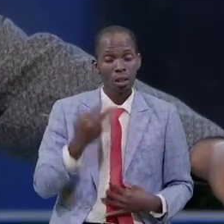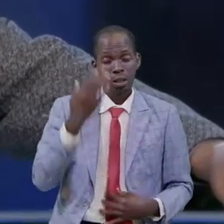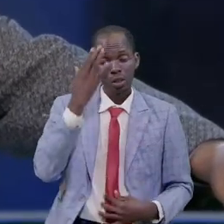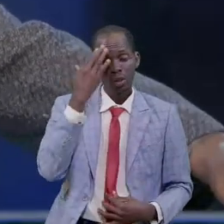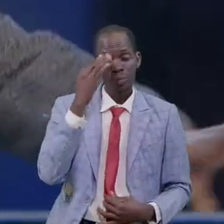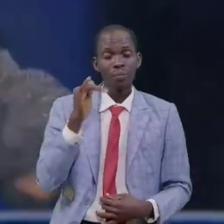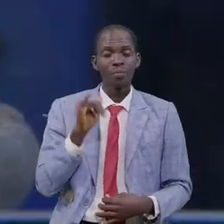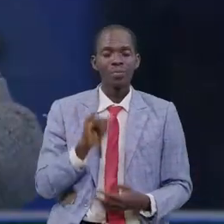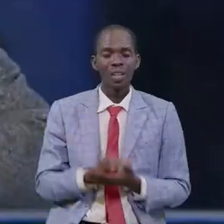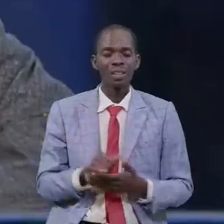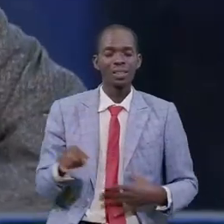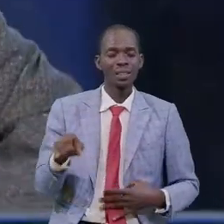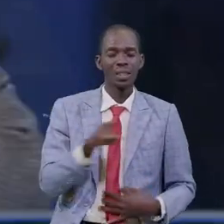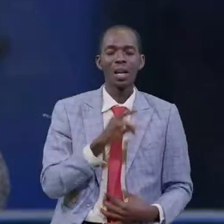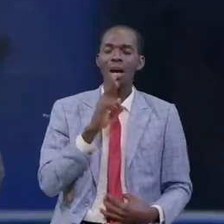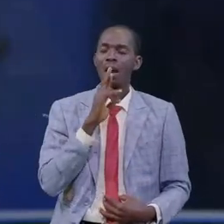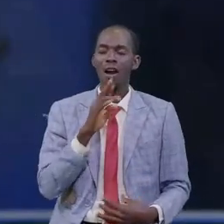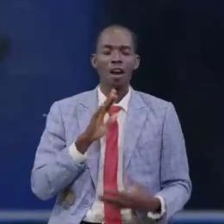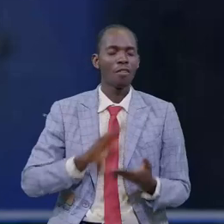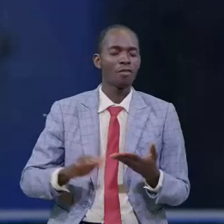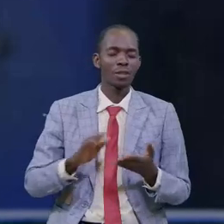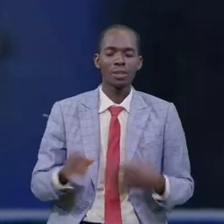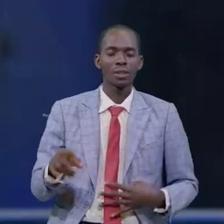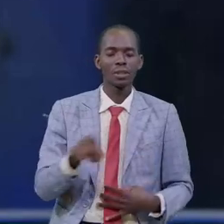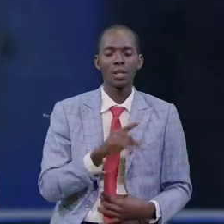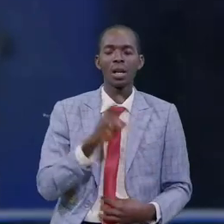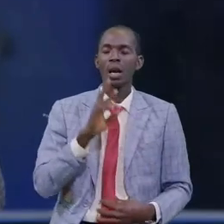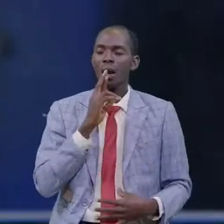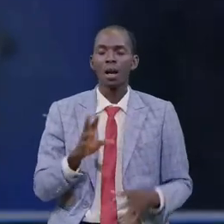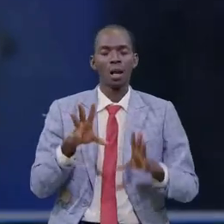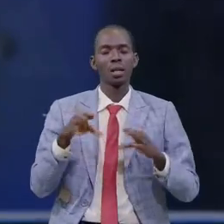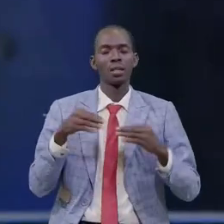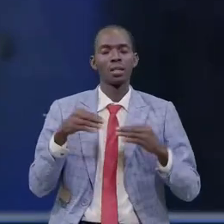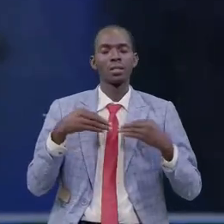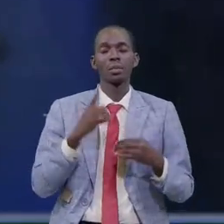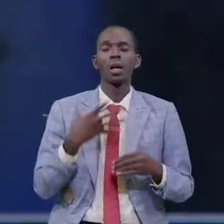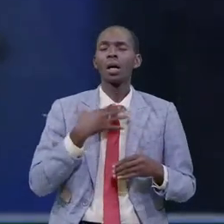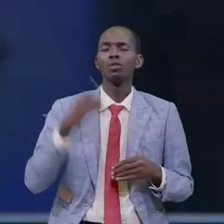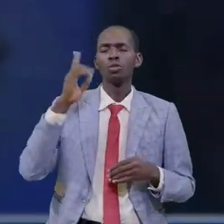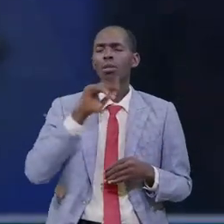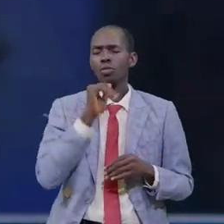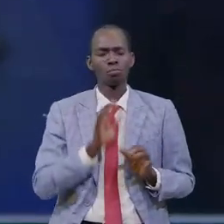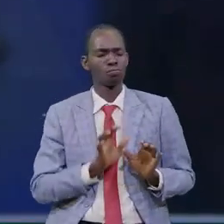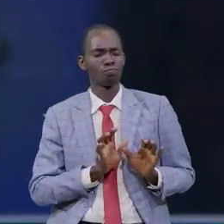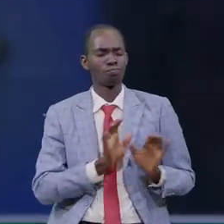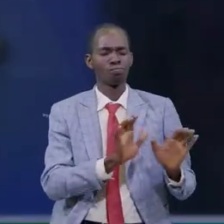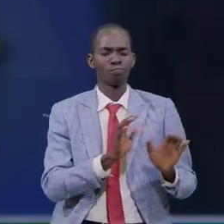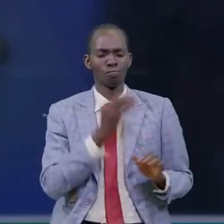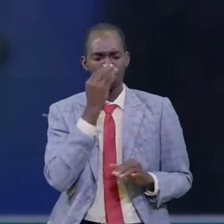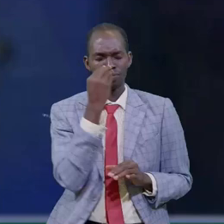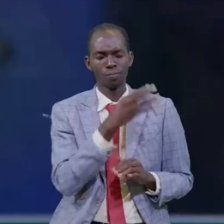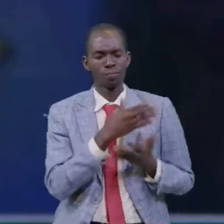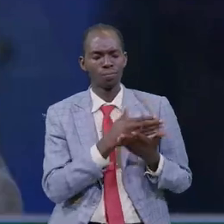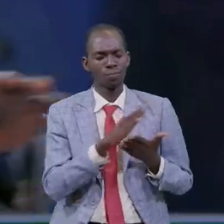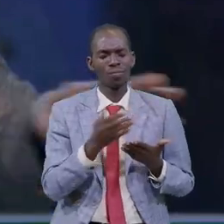forgiven, et they are received. And you are not pushing pardonné, any prodigal son, prodigal reçus, daughter away. You